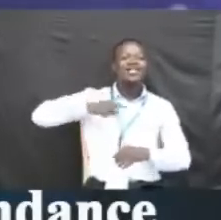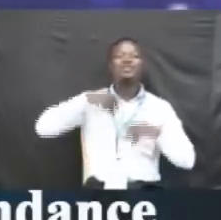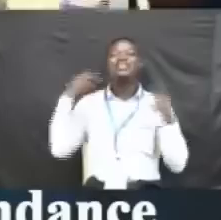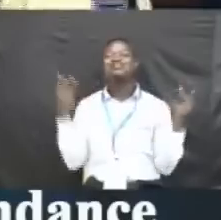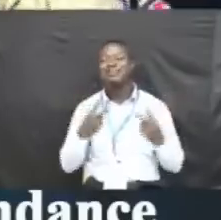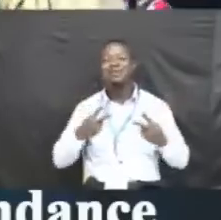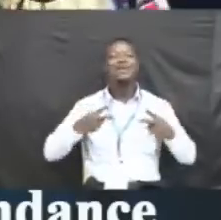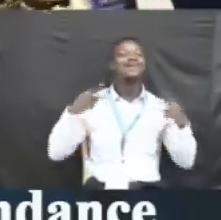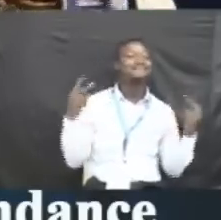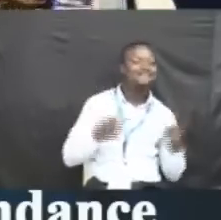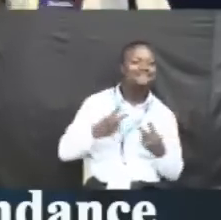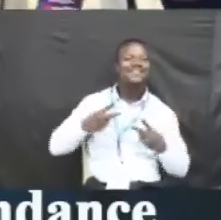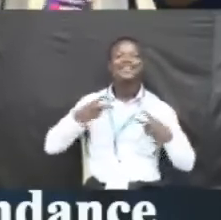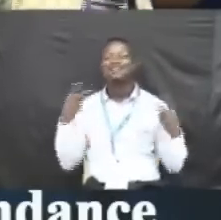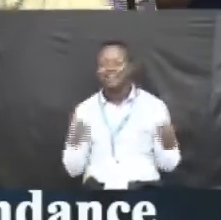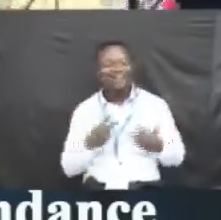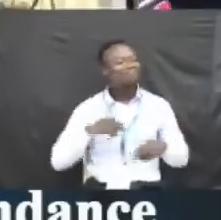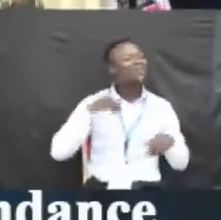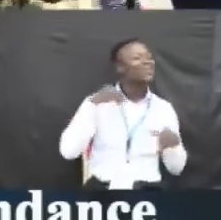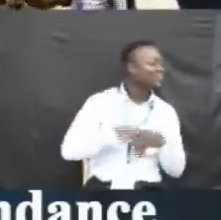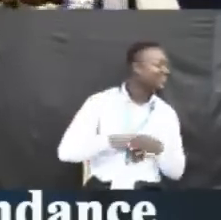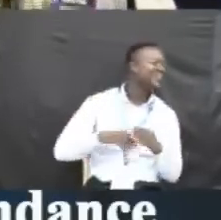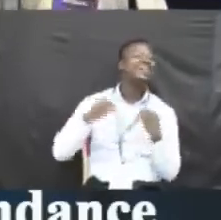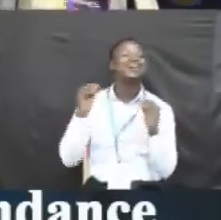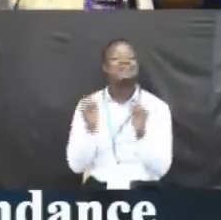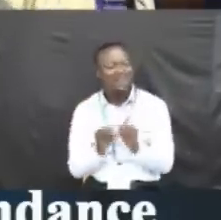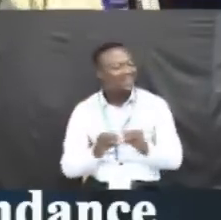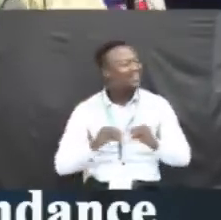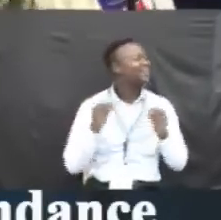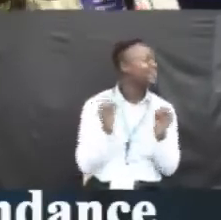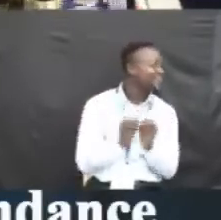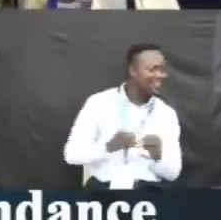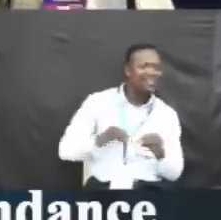Oh yeah. We dripping dripping.